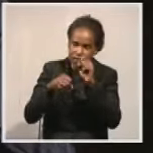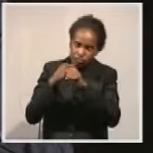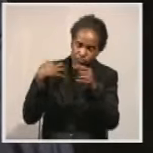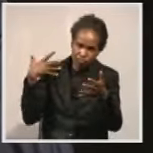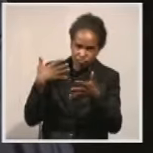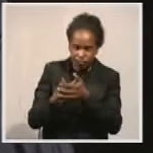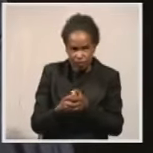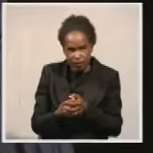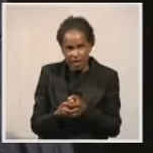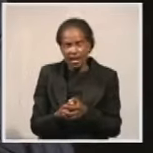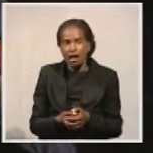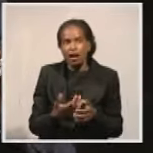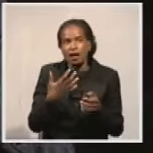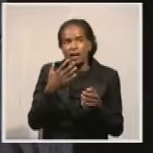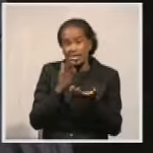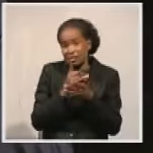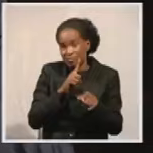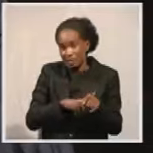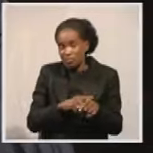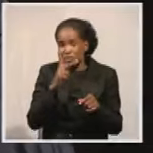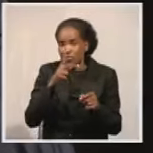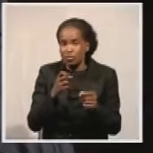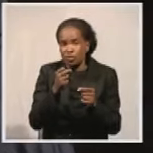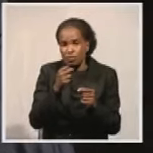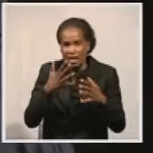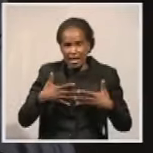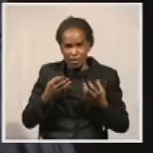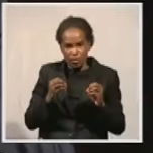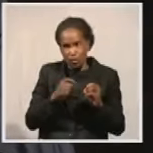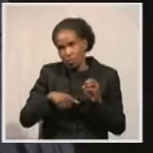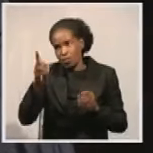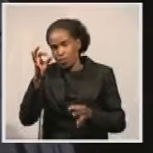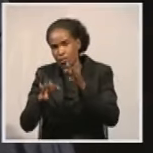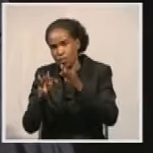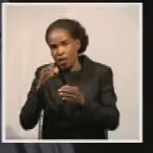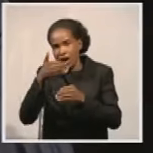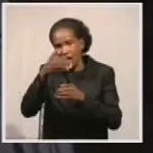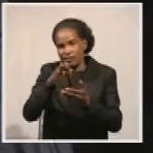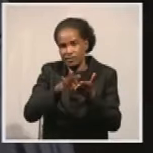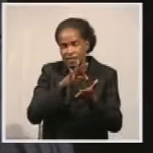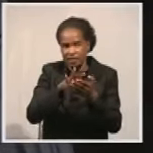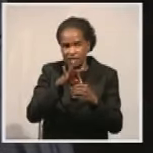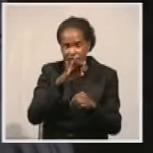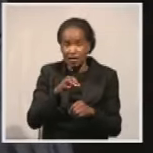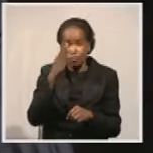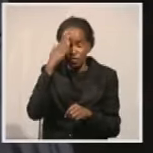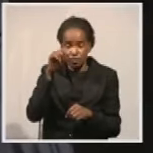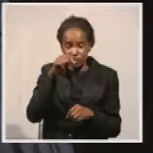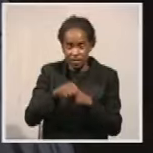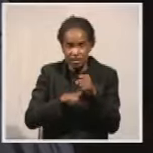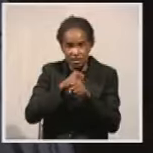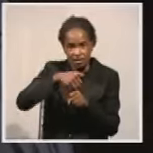there were constitutional challenges as well in some of the outcomes. Mm. But just to reflect on, of course, we know this year is an election year.